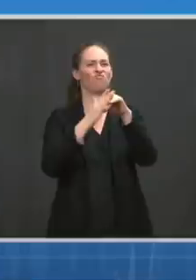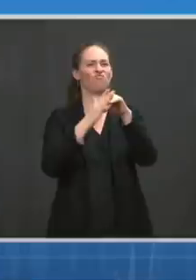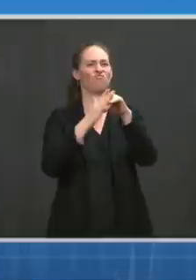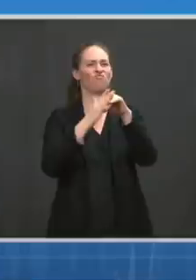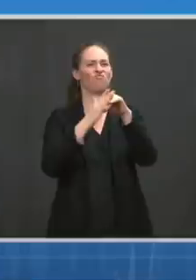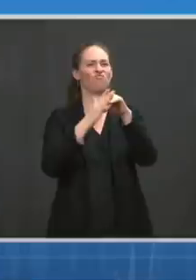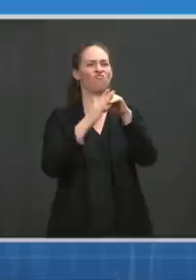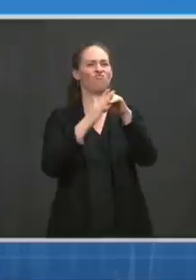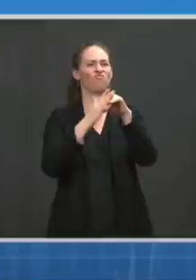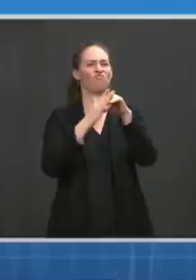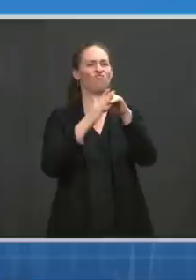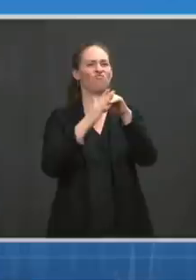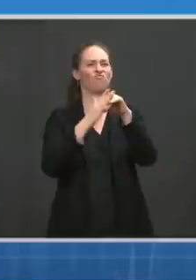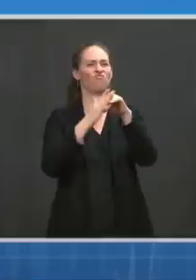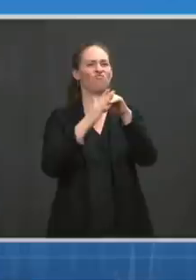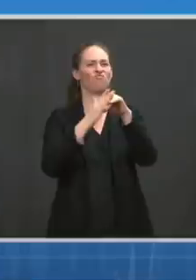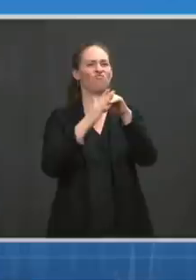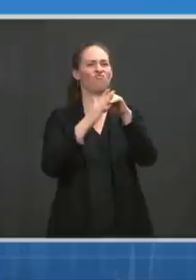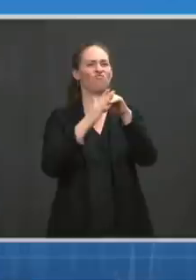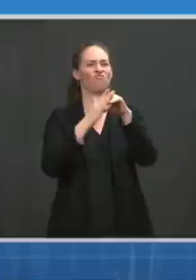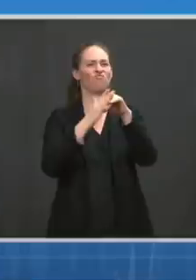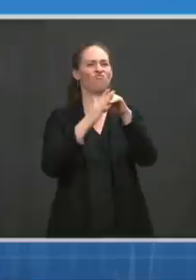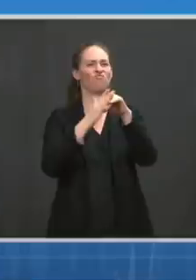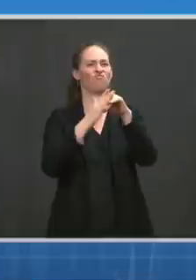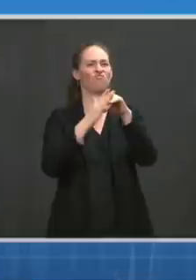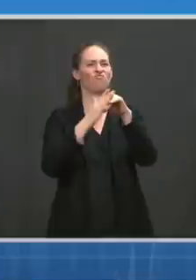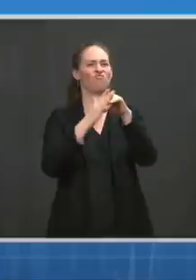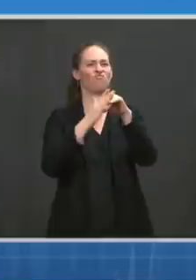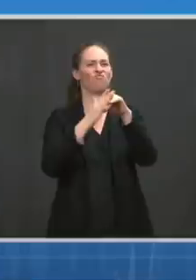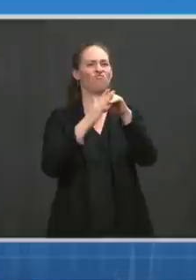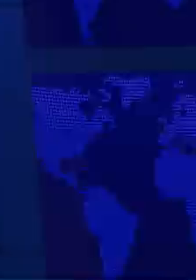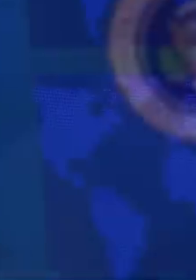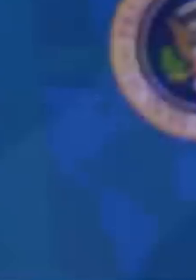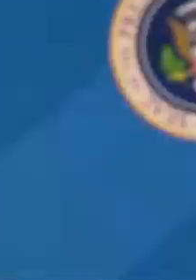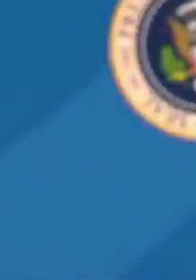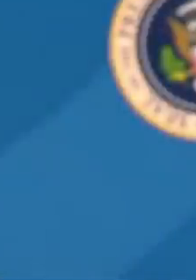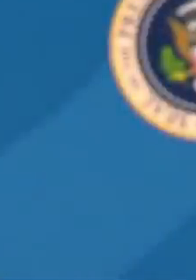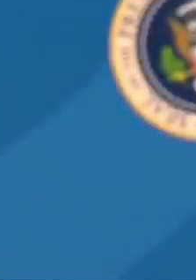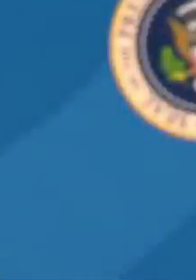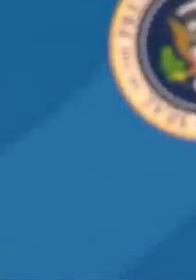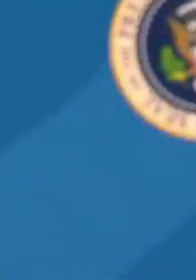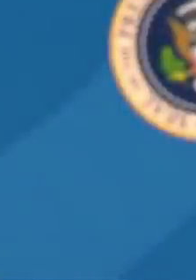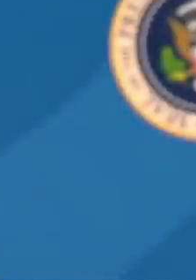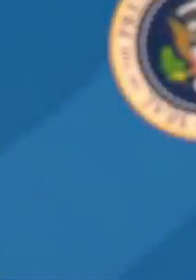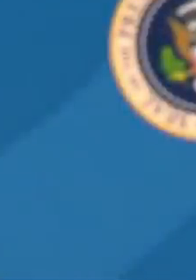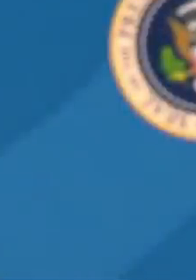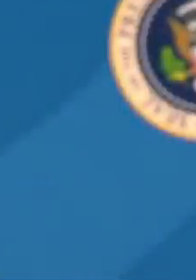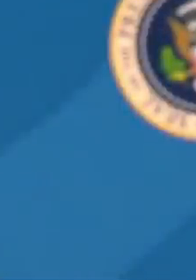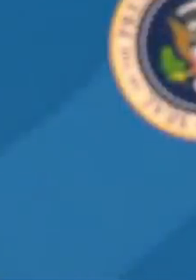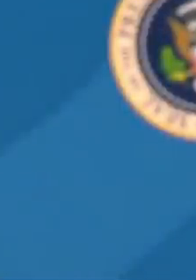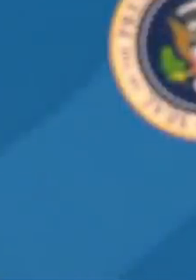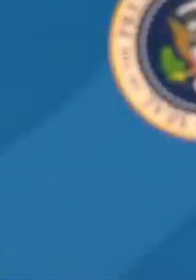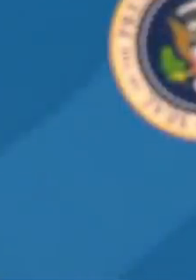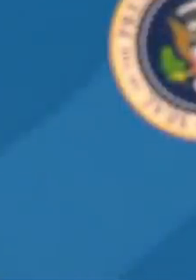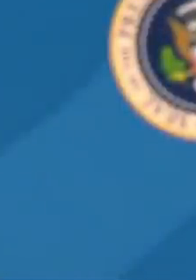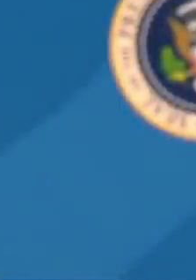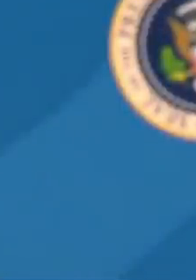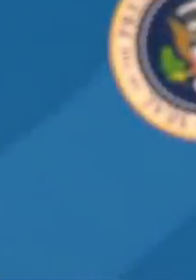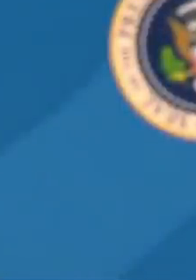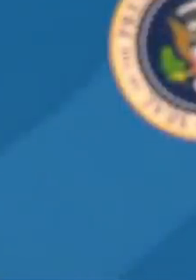How many stimulus checks, though, are unpaid? That remains really a big question. In a video last night, about 24 hours